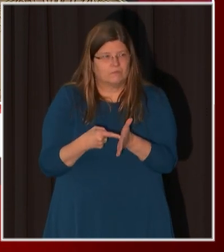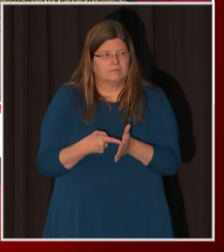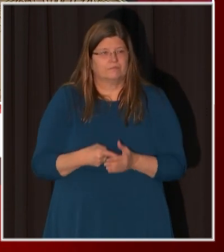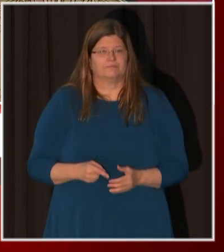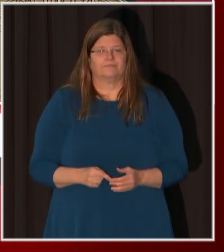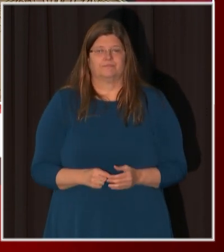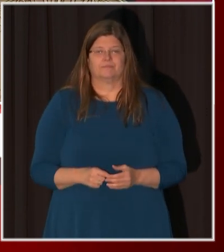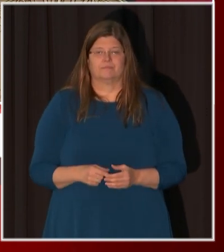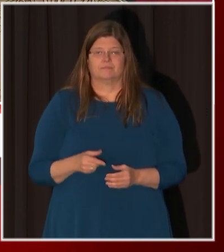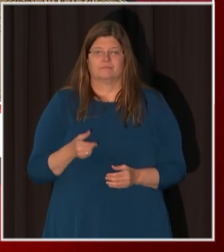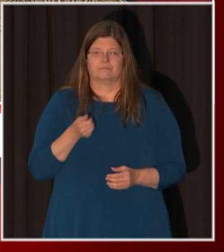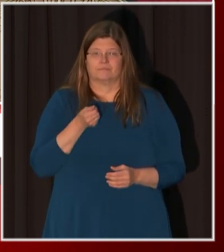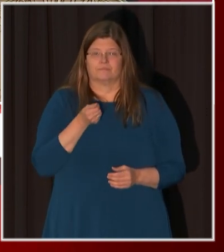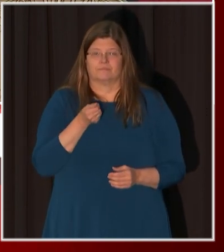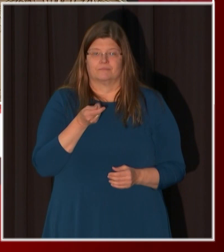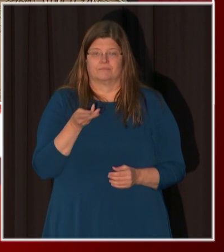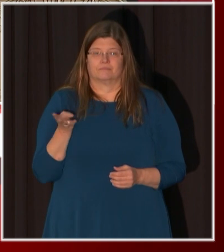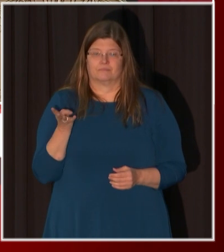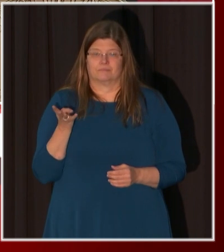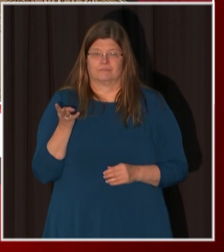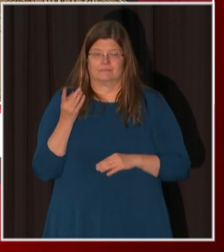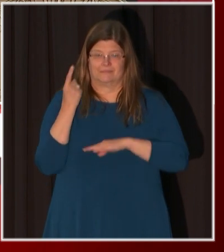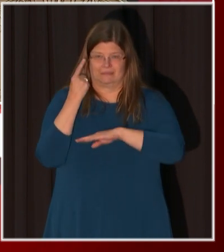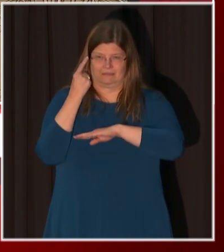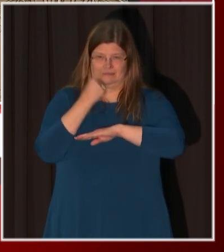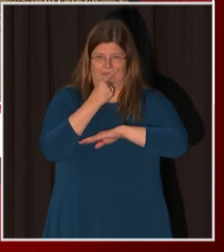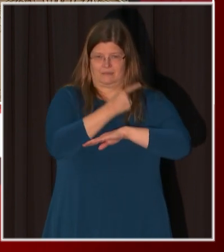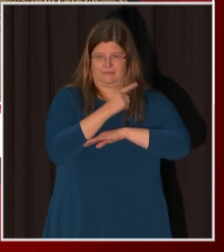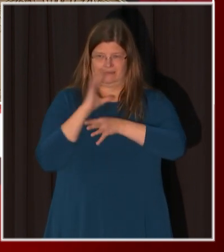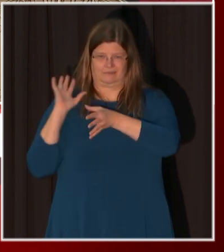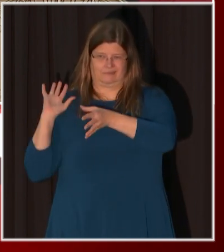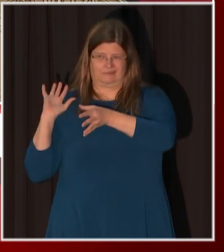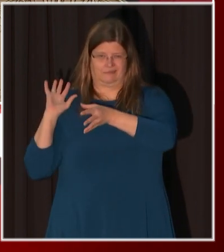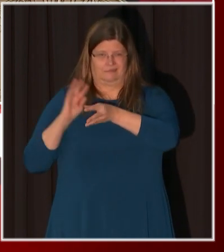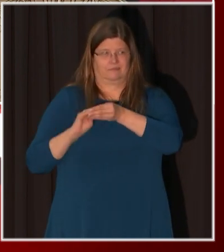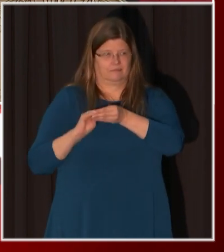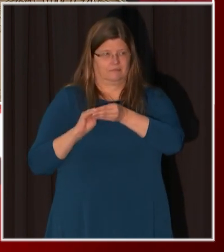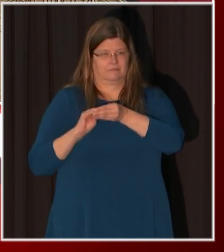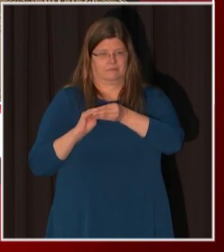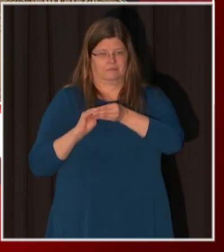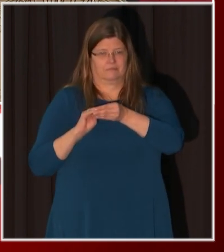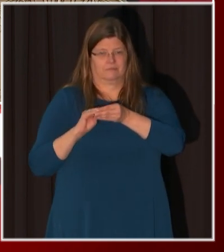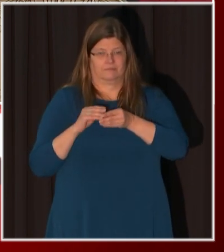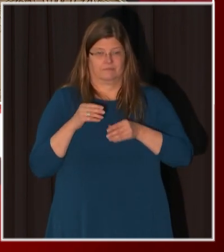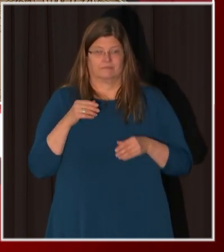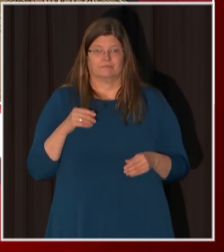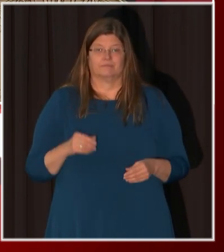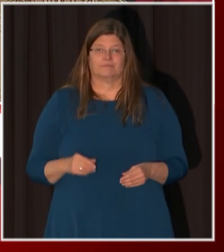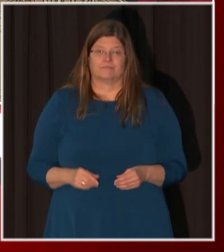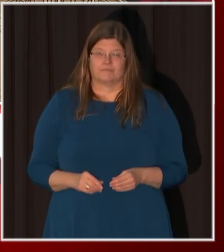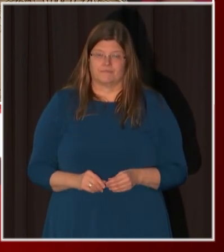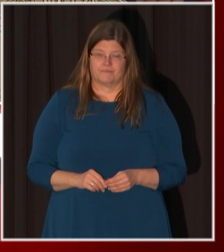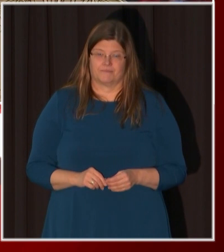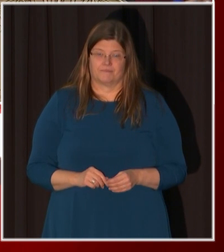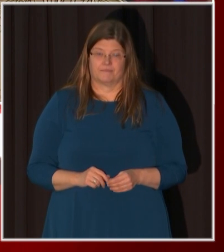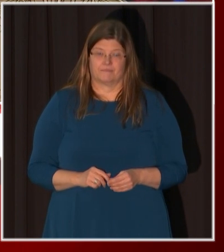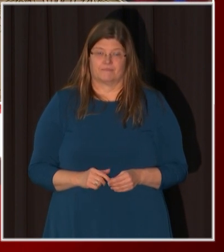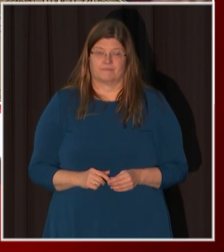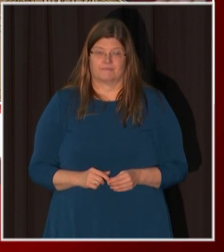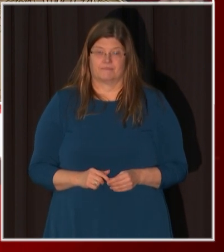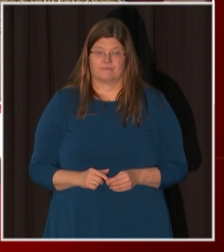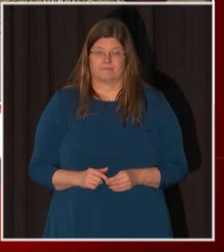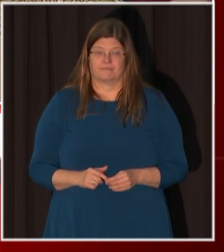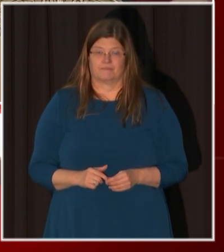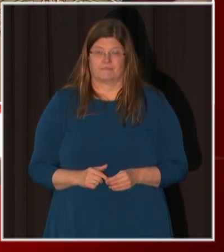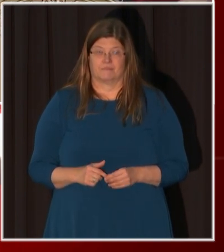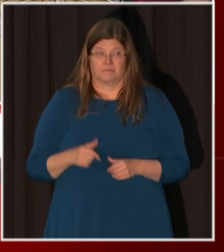several days worth of case totals. One of our criteria for reopening is, of